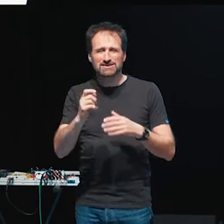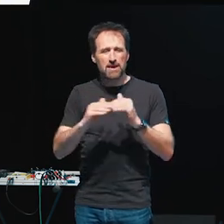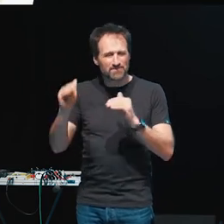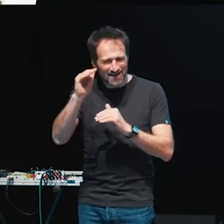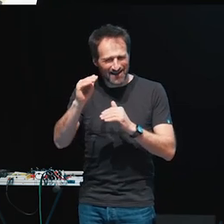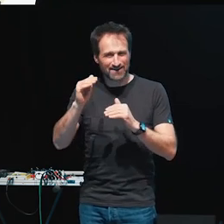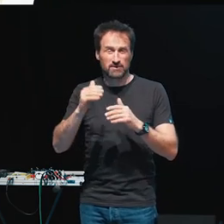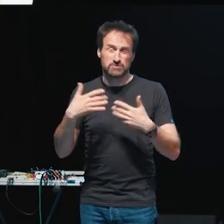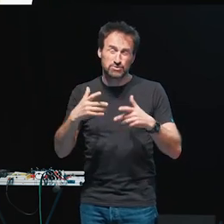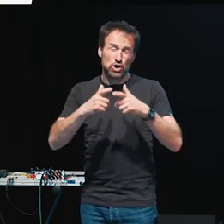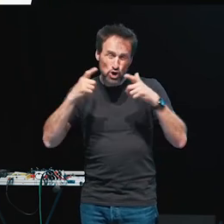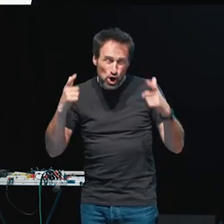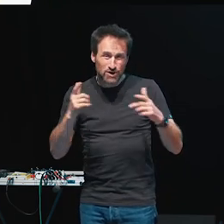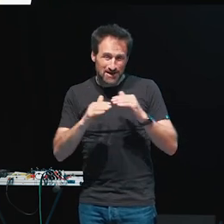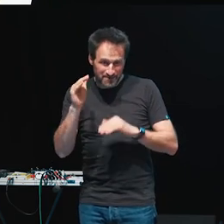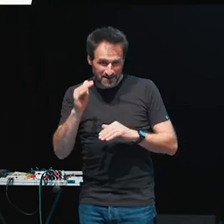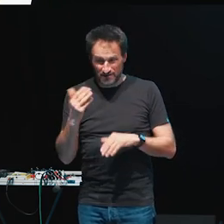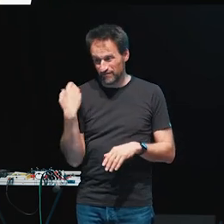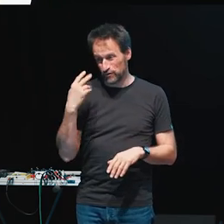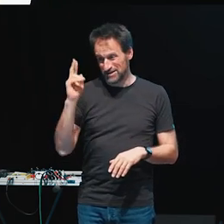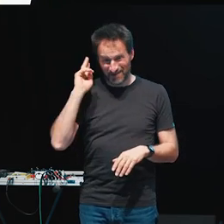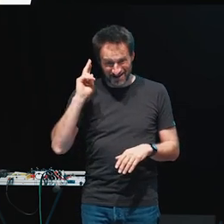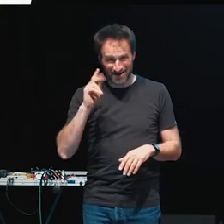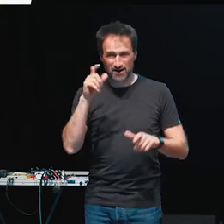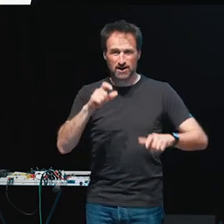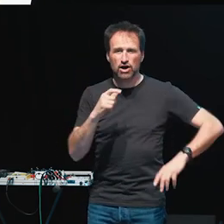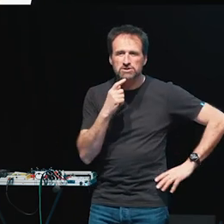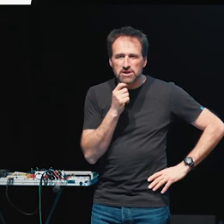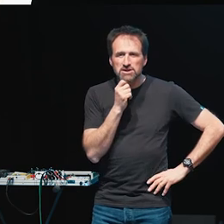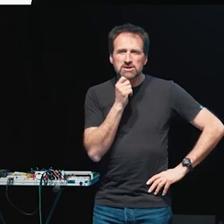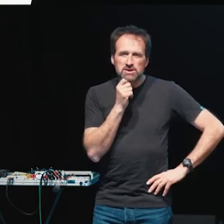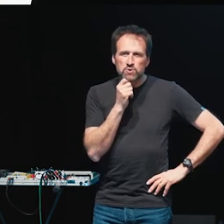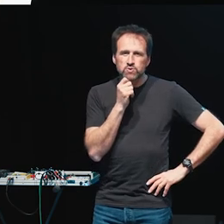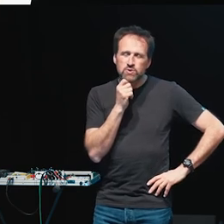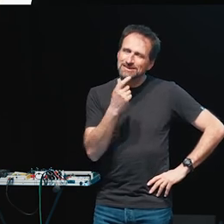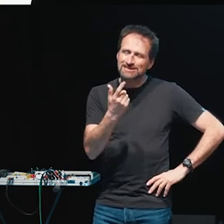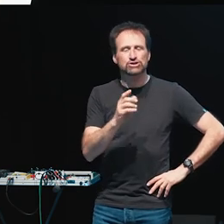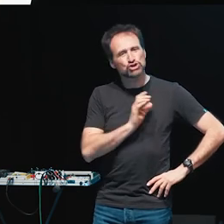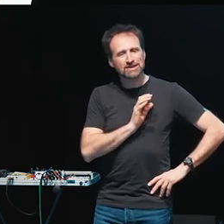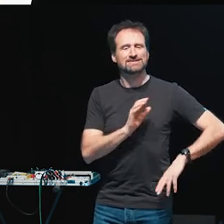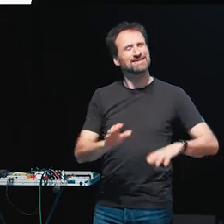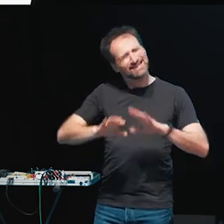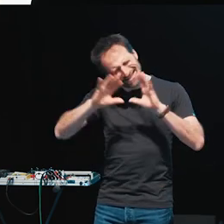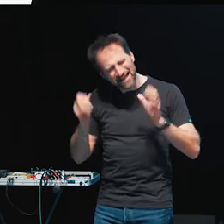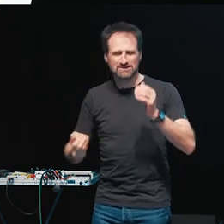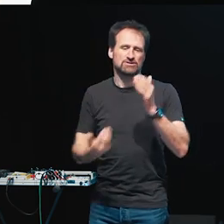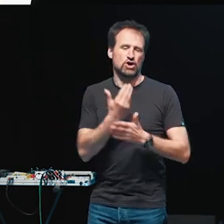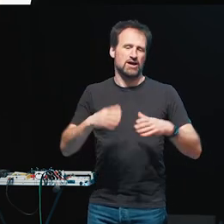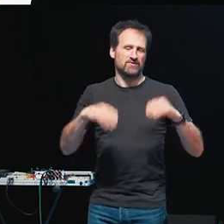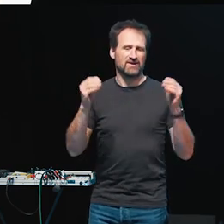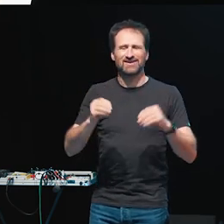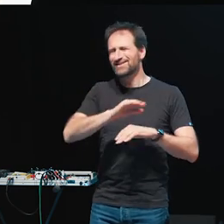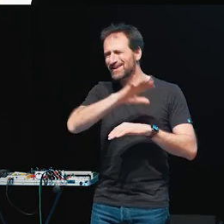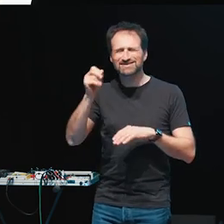along 2 years ago, people saw this as an opportunity to just start completely fresh, completely new, and get rid of all